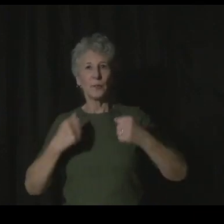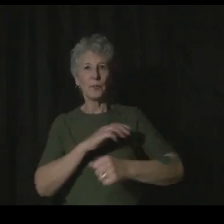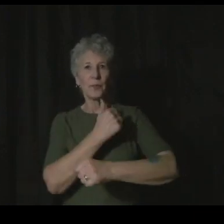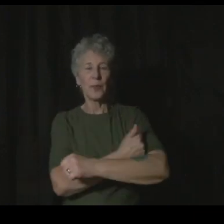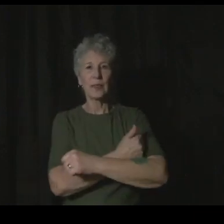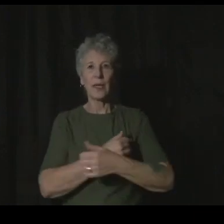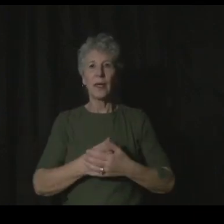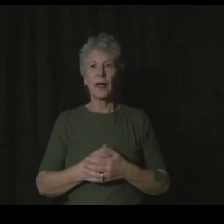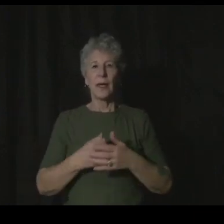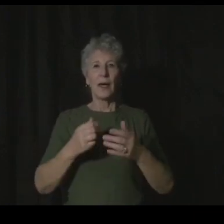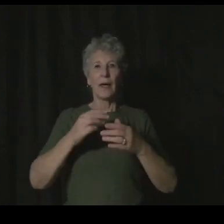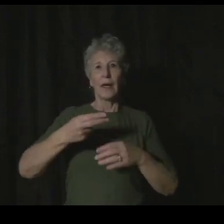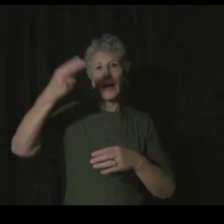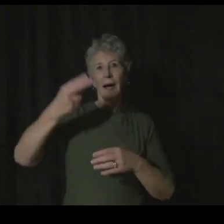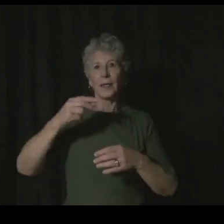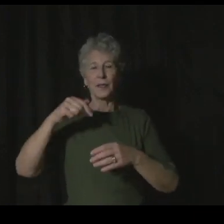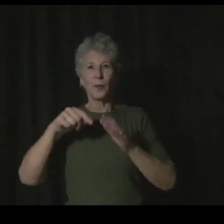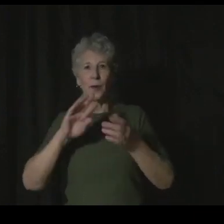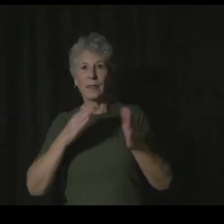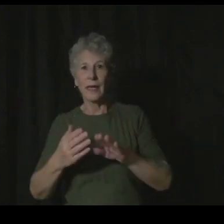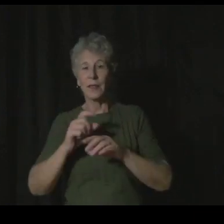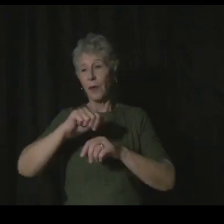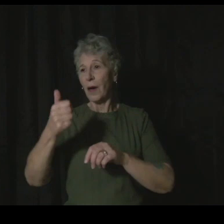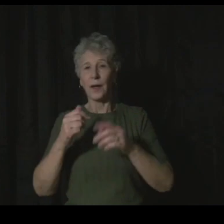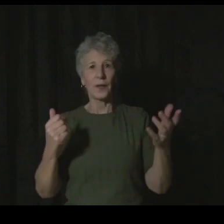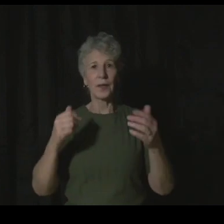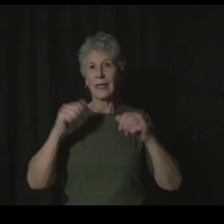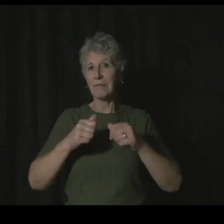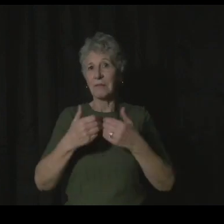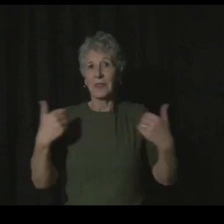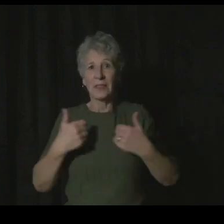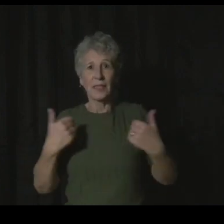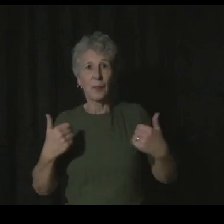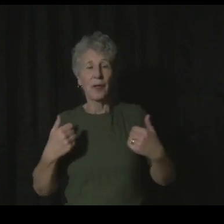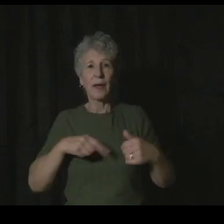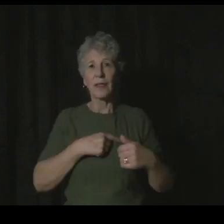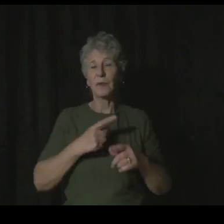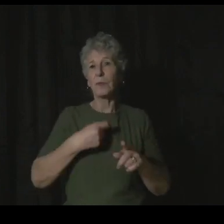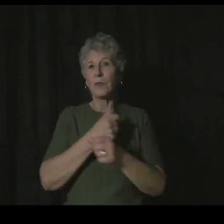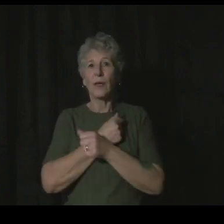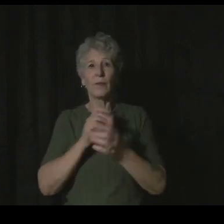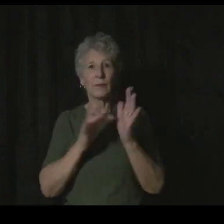things to come, nor height, nor depth, nor any other creature shall be able to separate us from the love of Jesus.